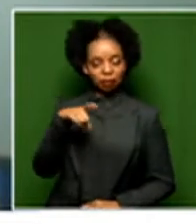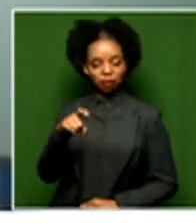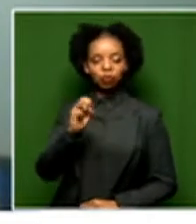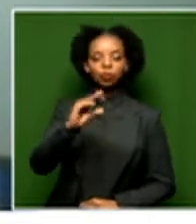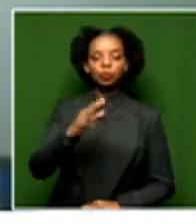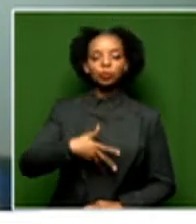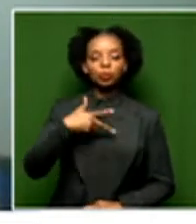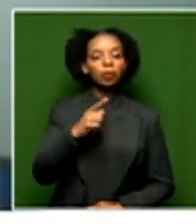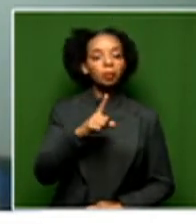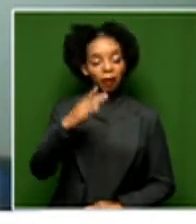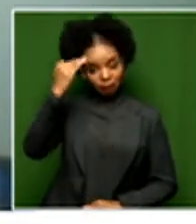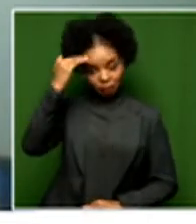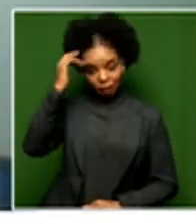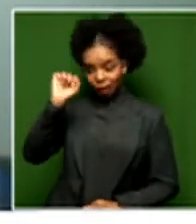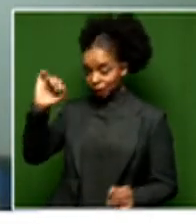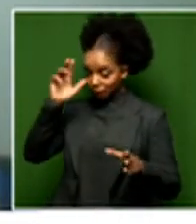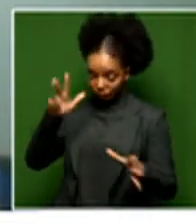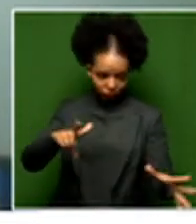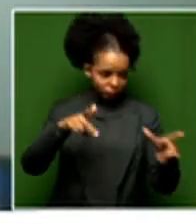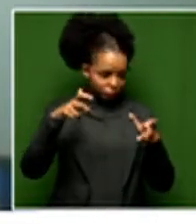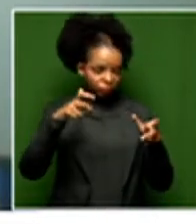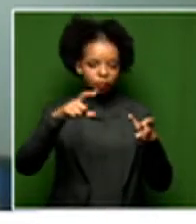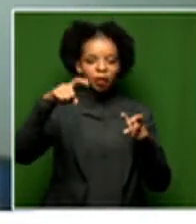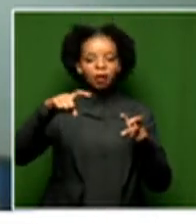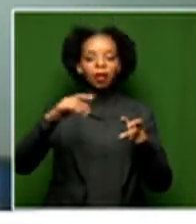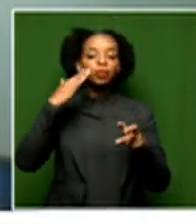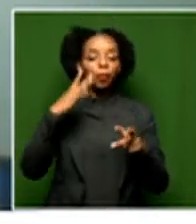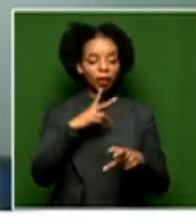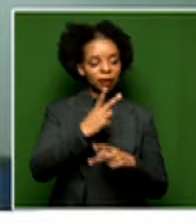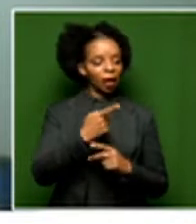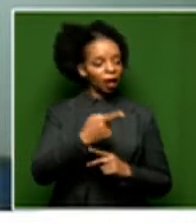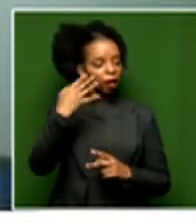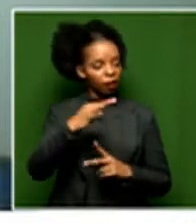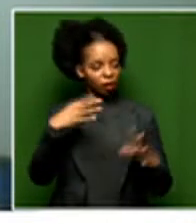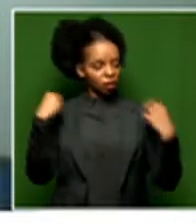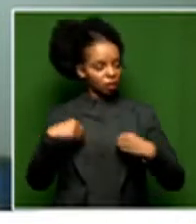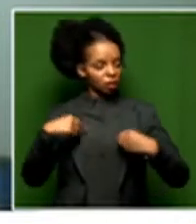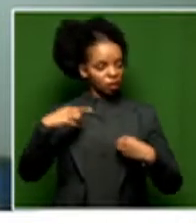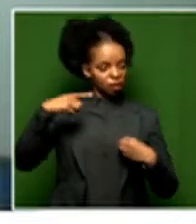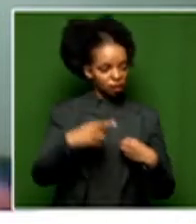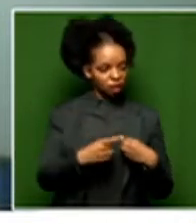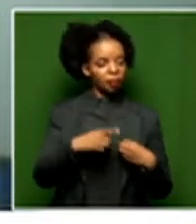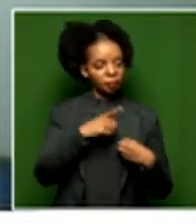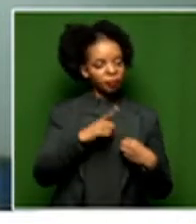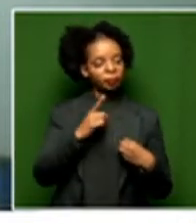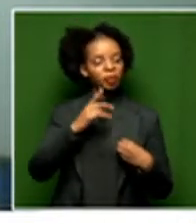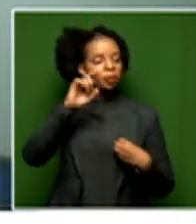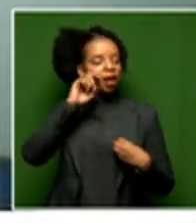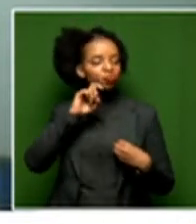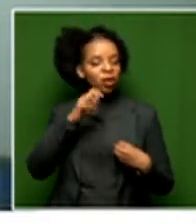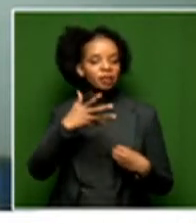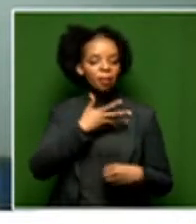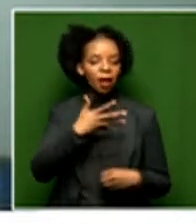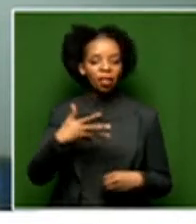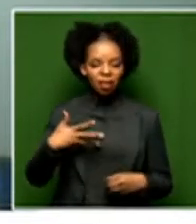minds. And when they see those fashion items, it reminds them their grandmothers, so